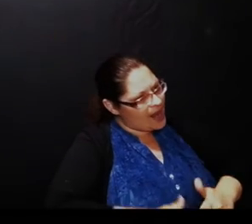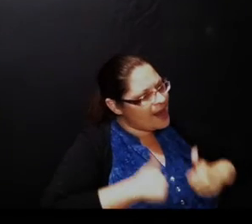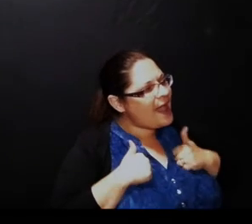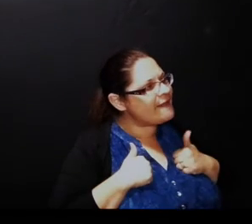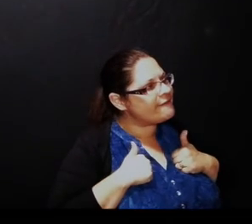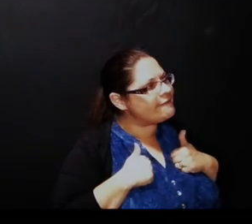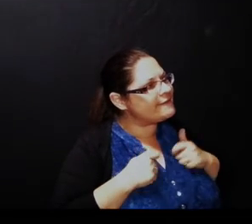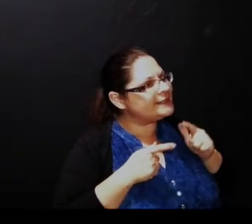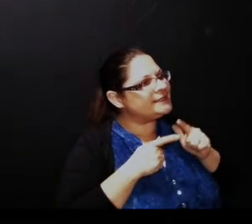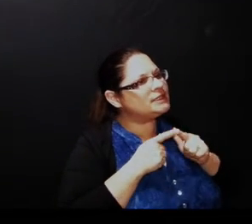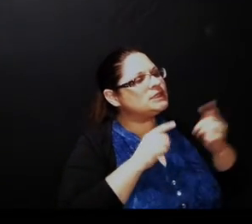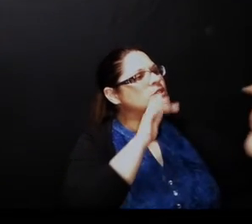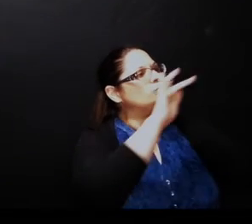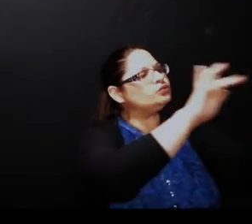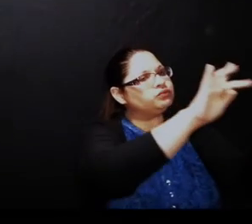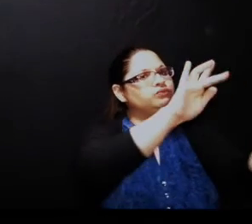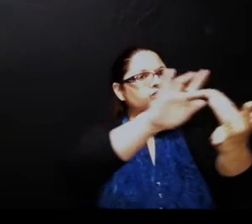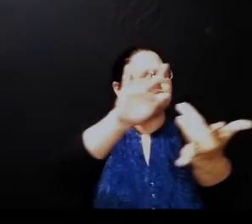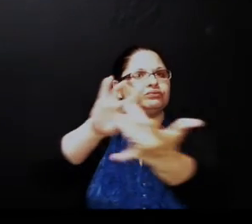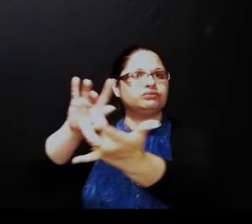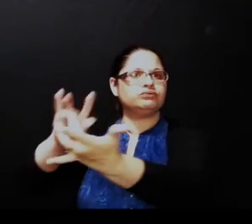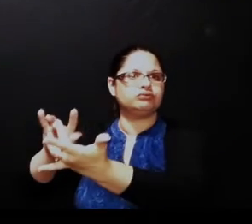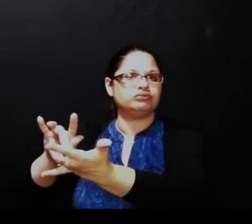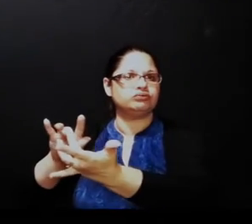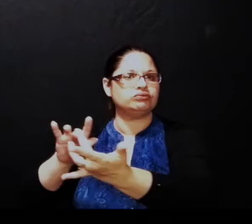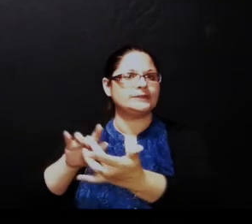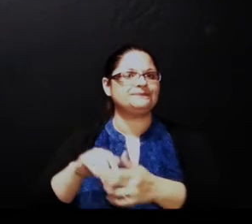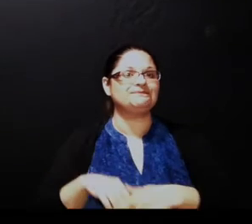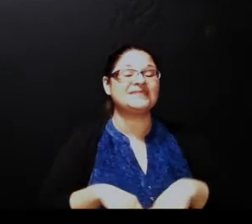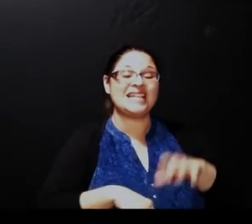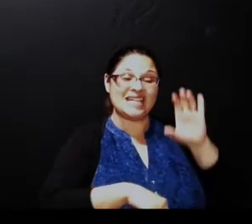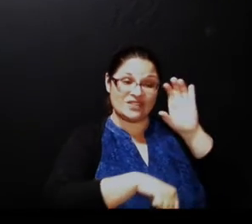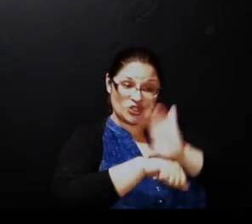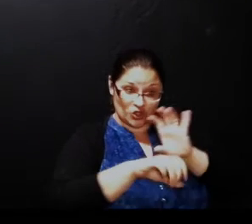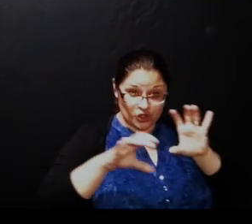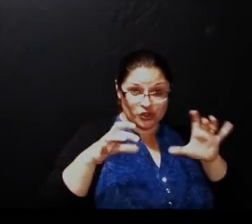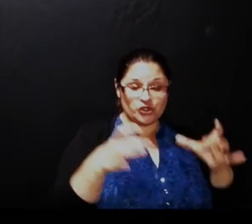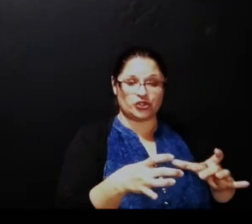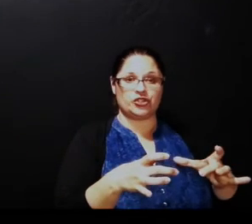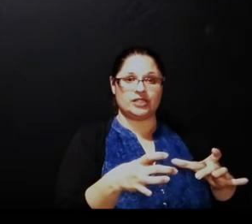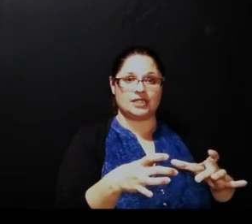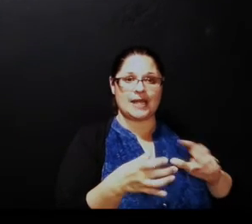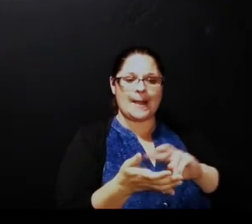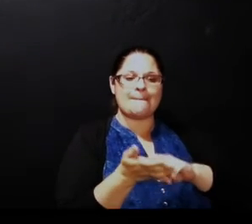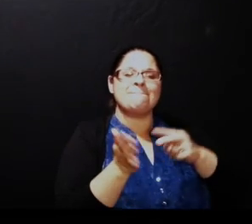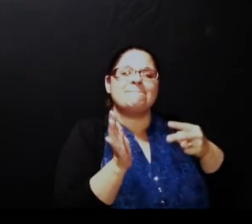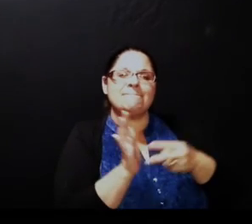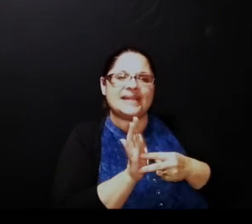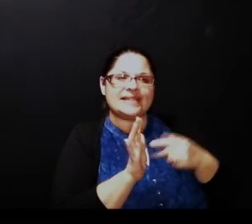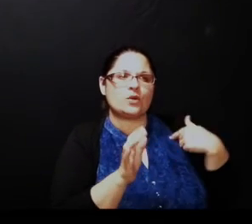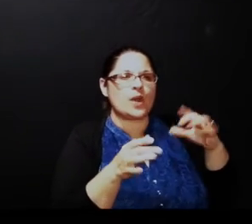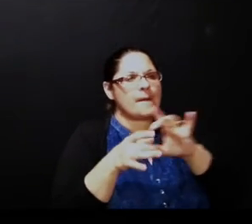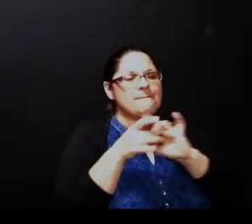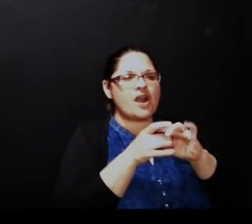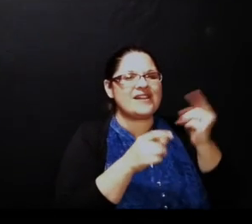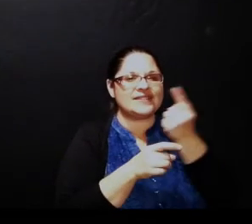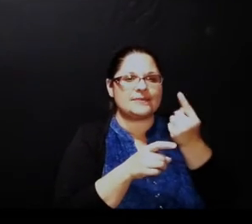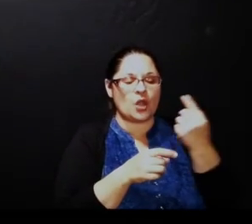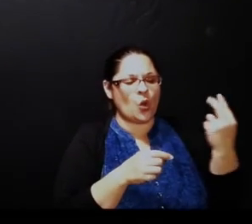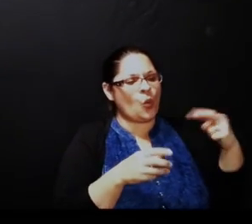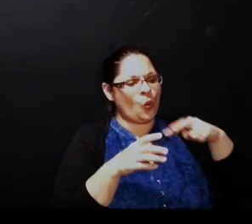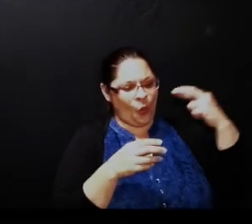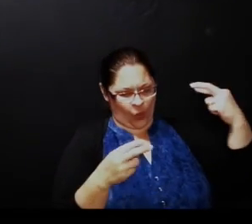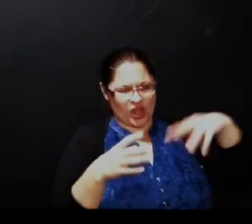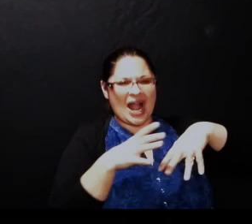me. The church directs us to look beyond our needs and see the needs of a world hurting and lost